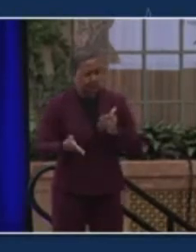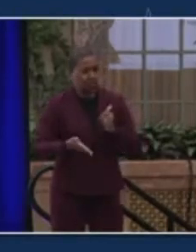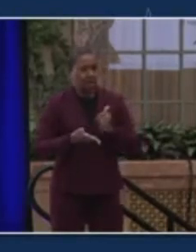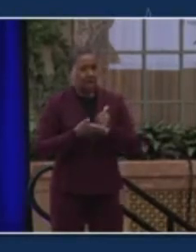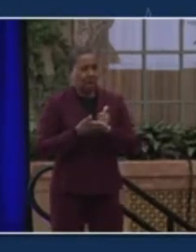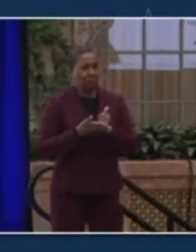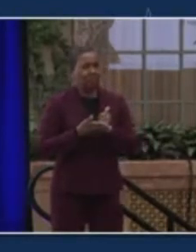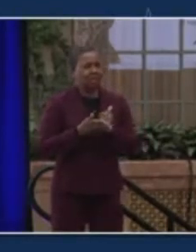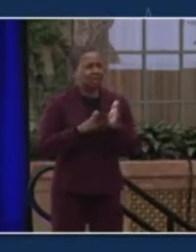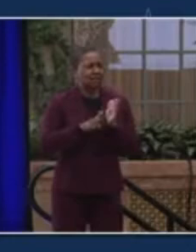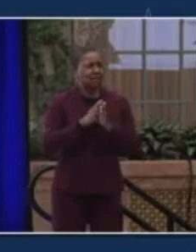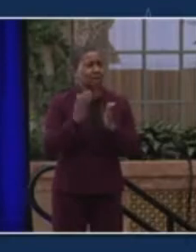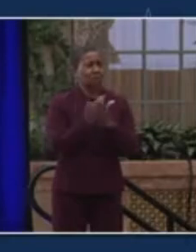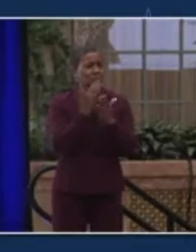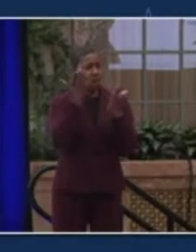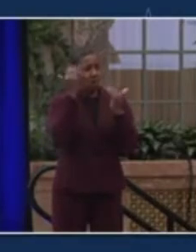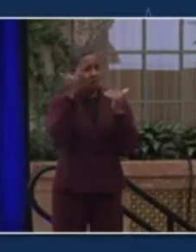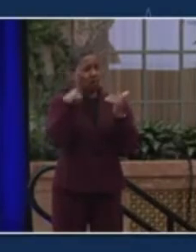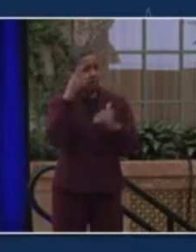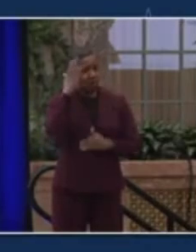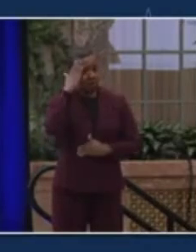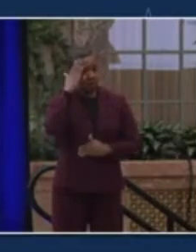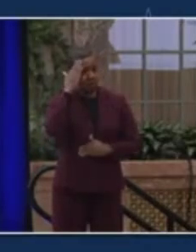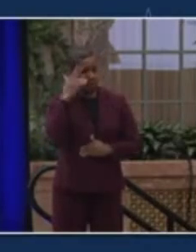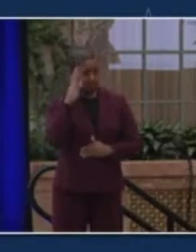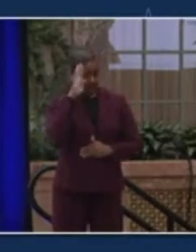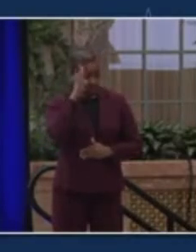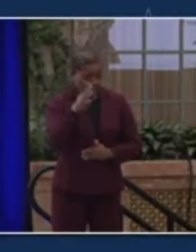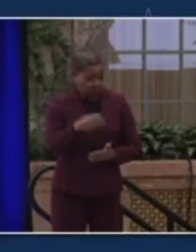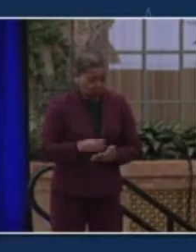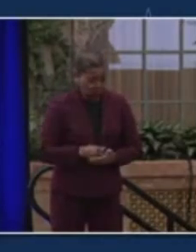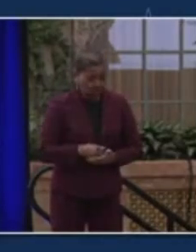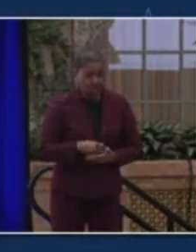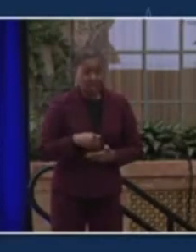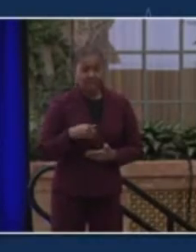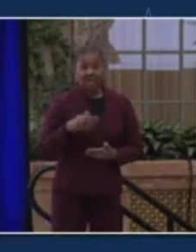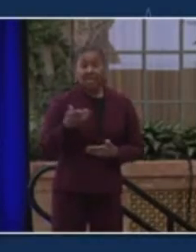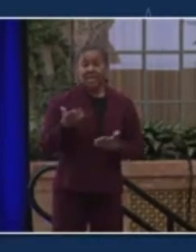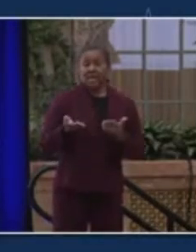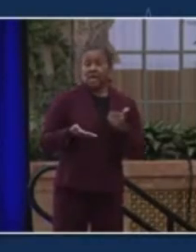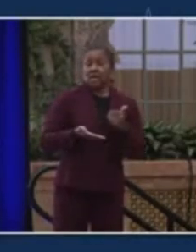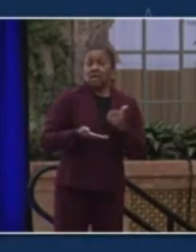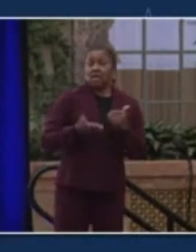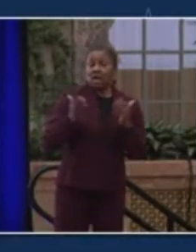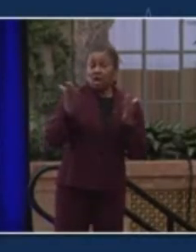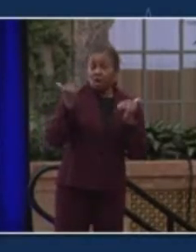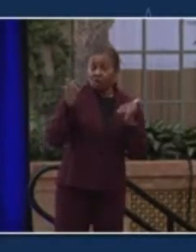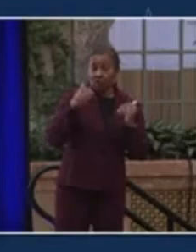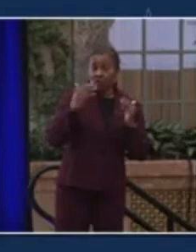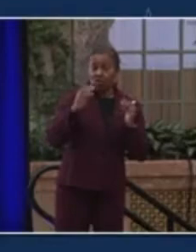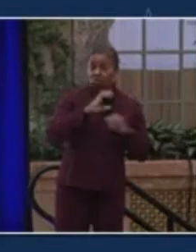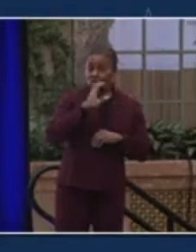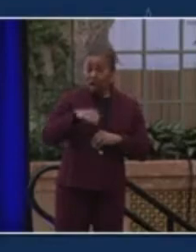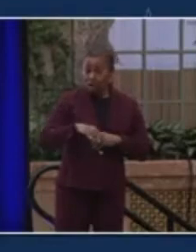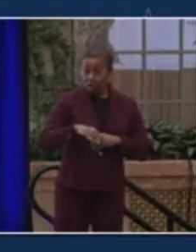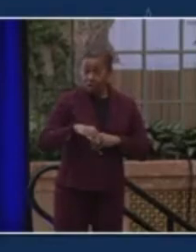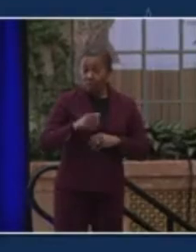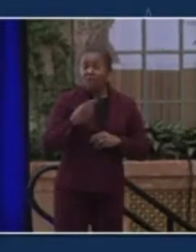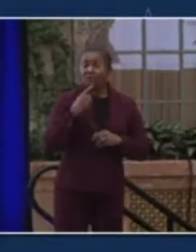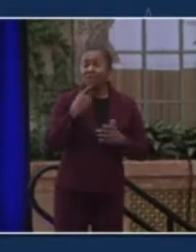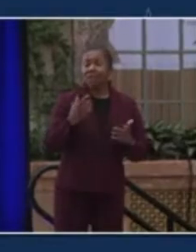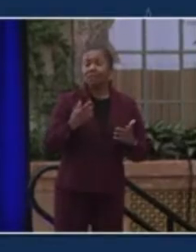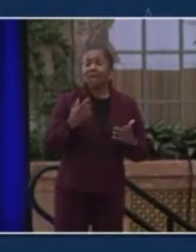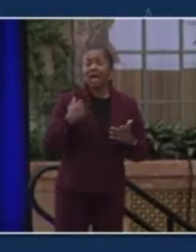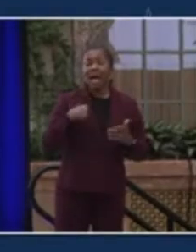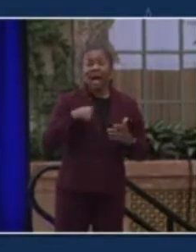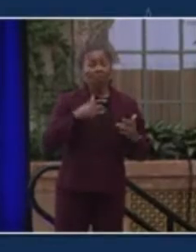new hope for my future. Harold's hope for Chicago, as he would say, was,